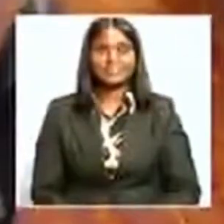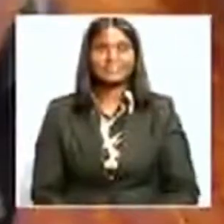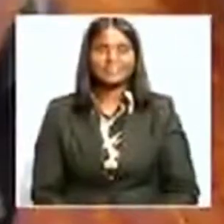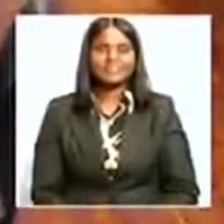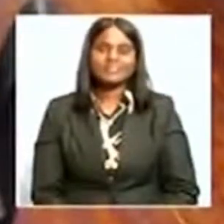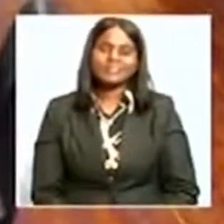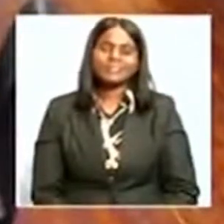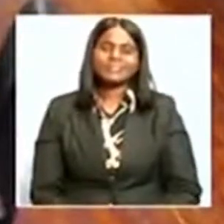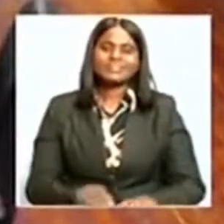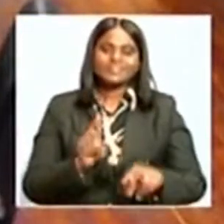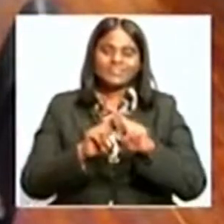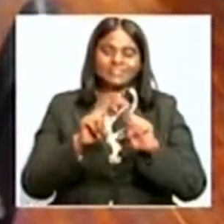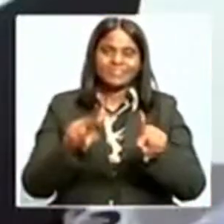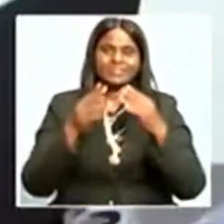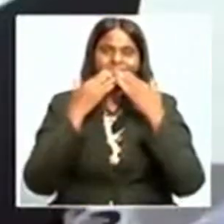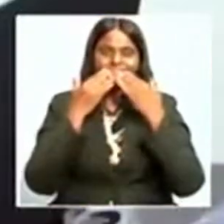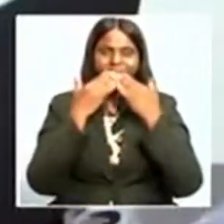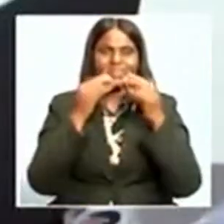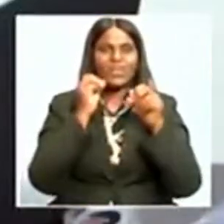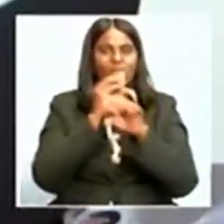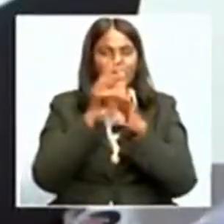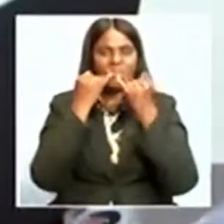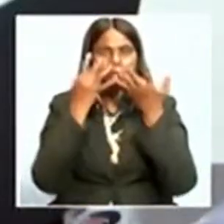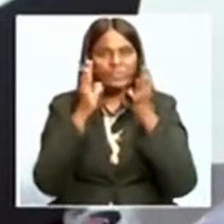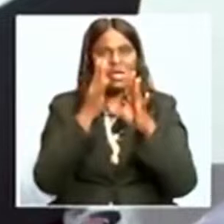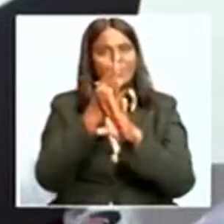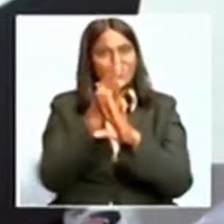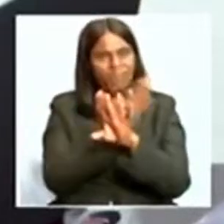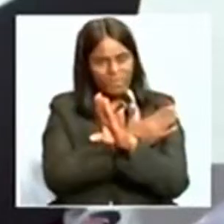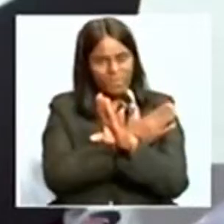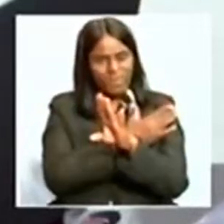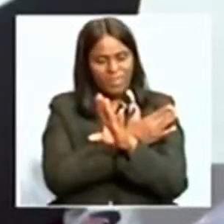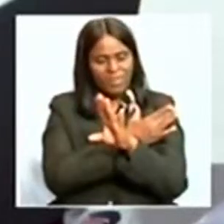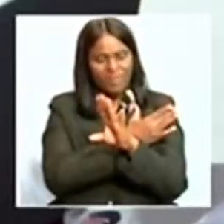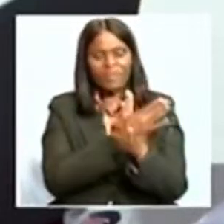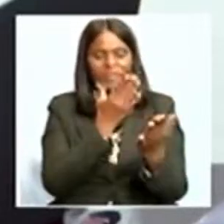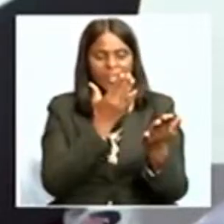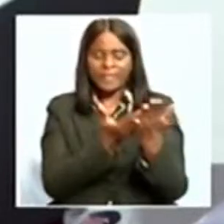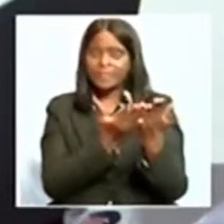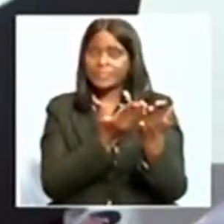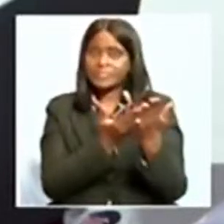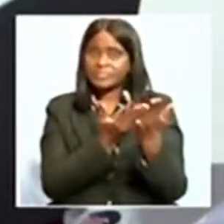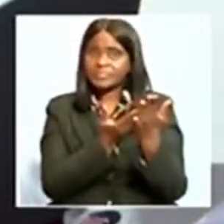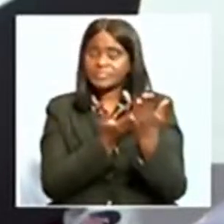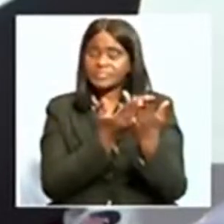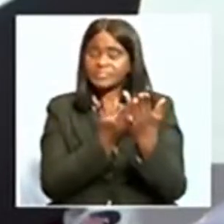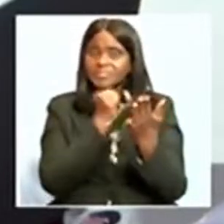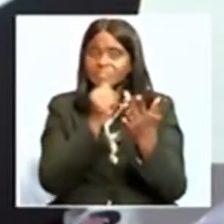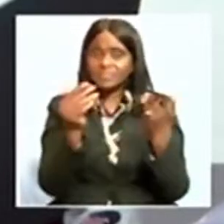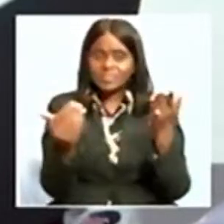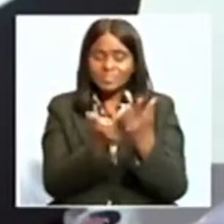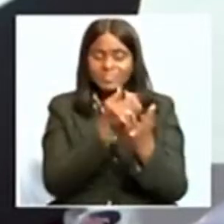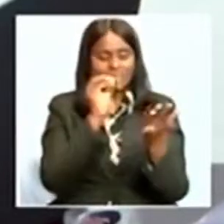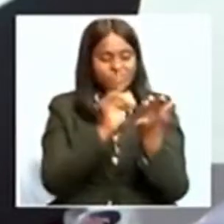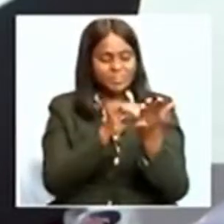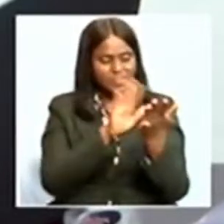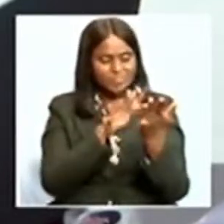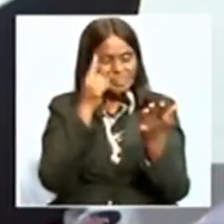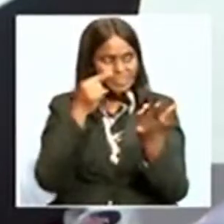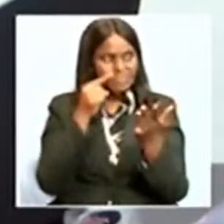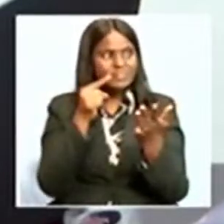Thank you, Chair. So like I had indicated earlier, this is not a new provision